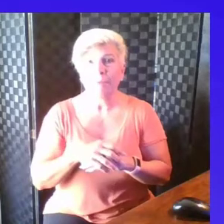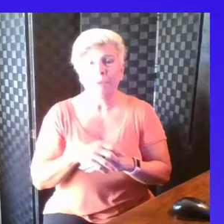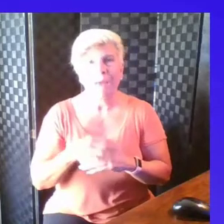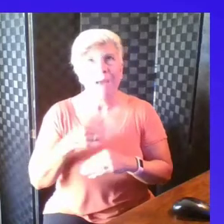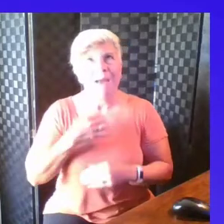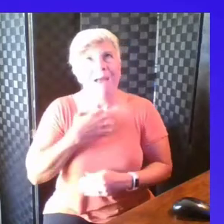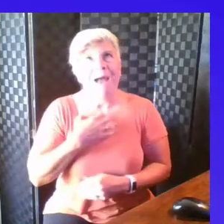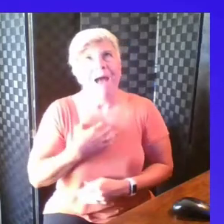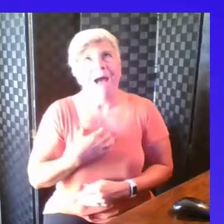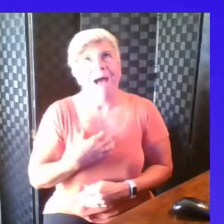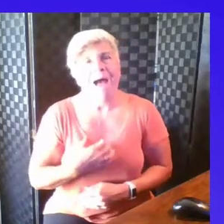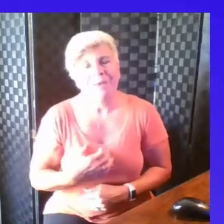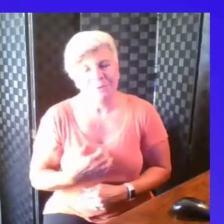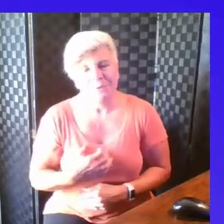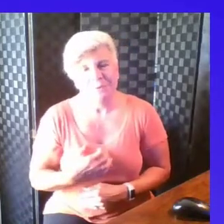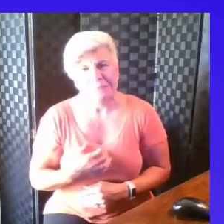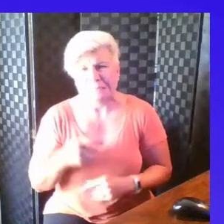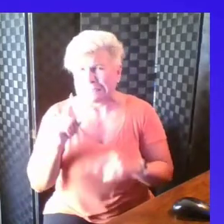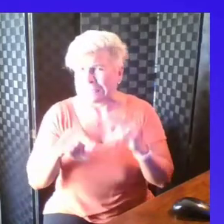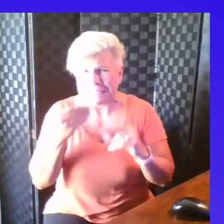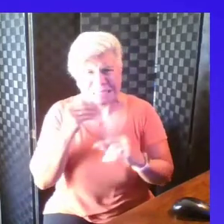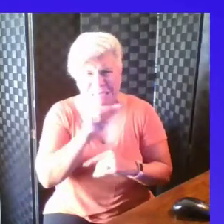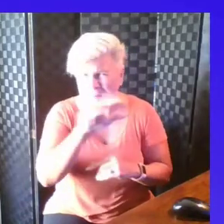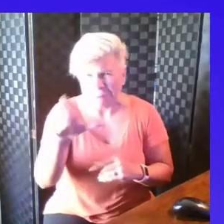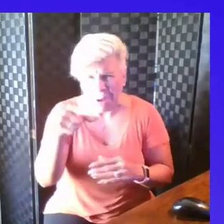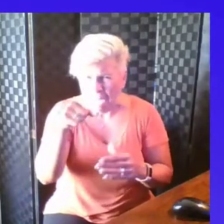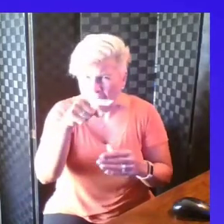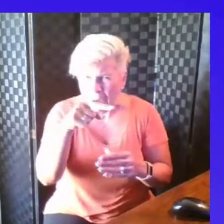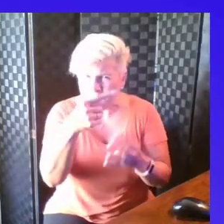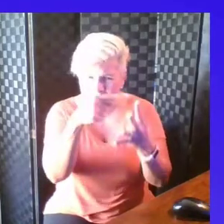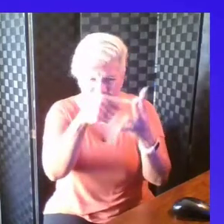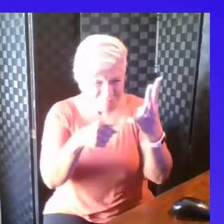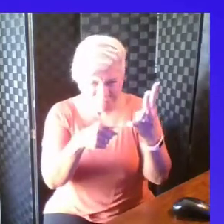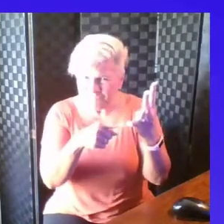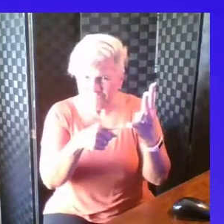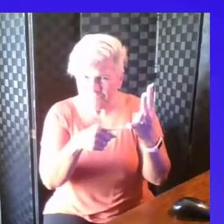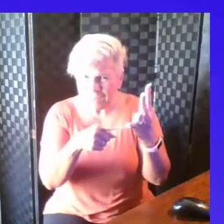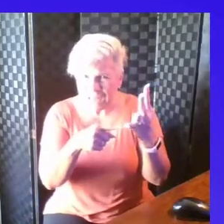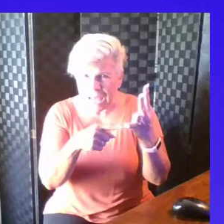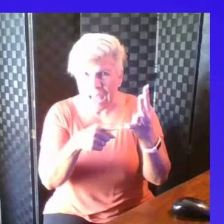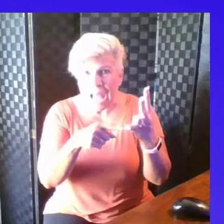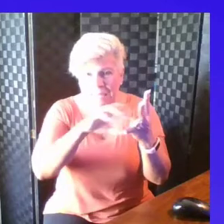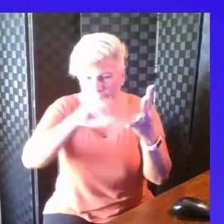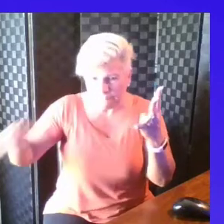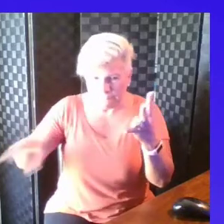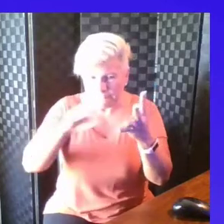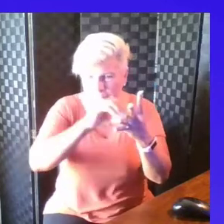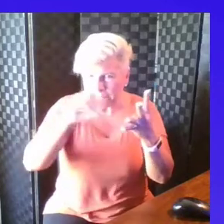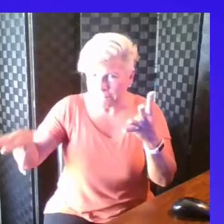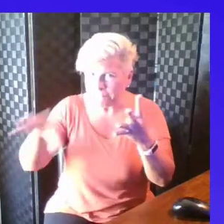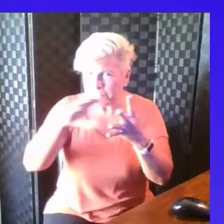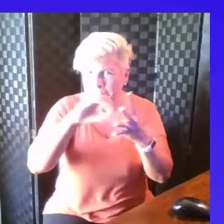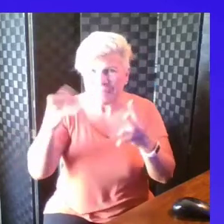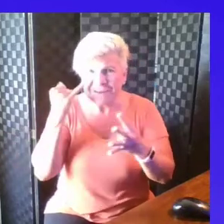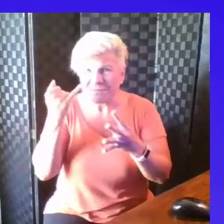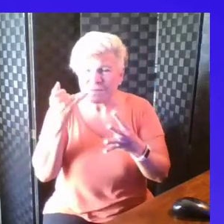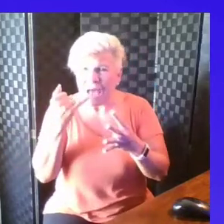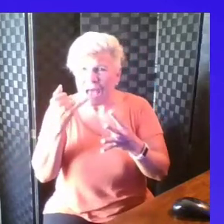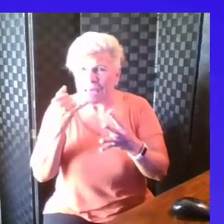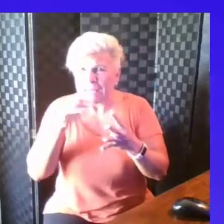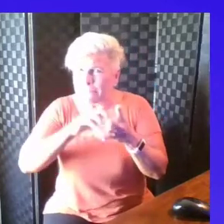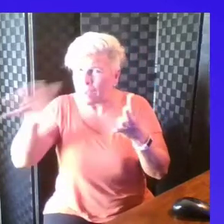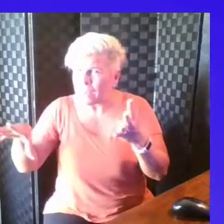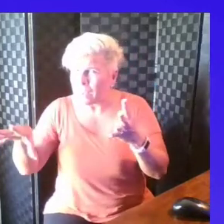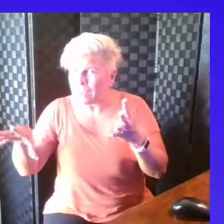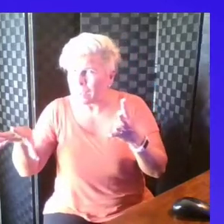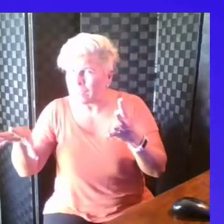hungry for apples, but I cannot eat all these apples. I need to take some away. If I take some away, will I have more